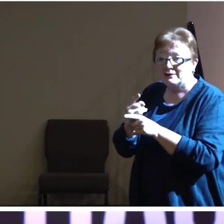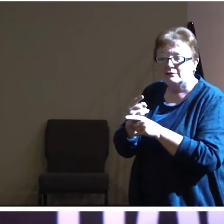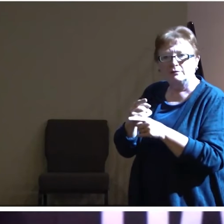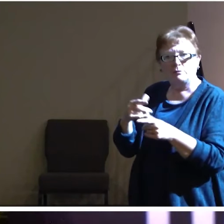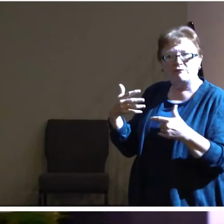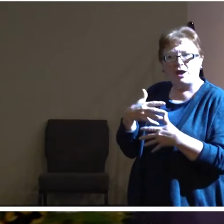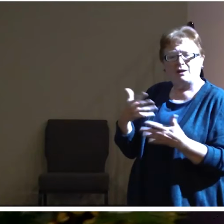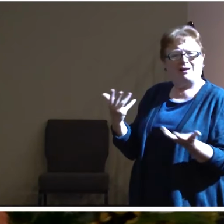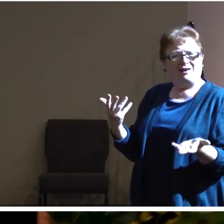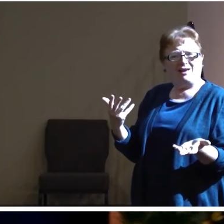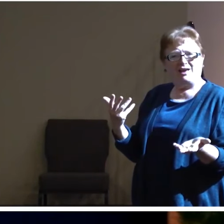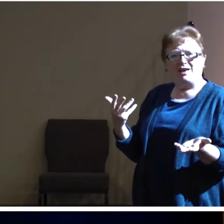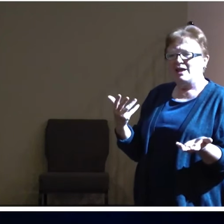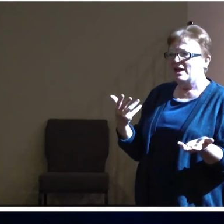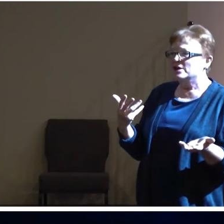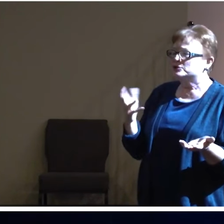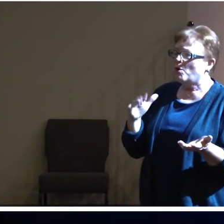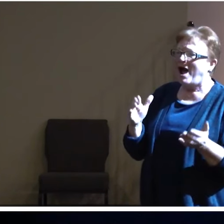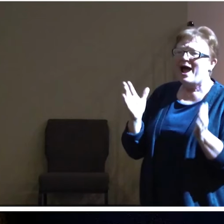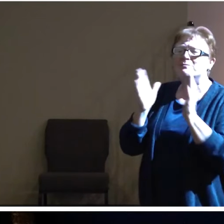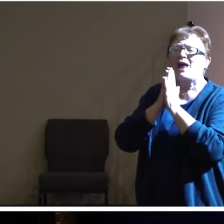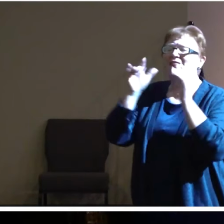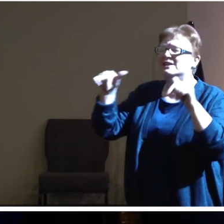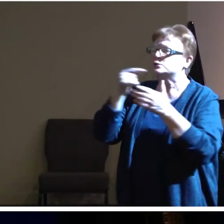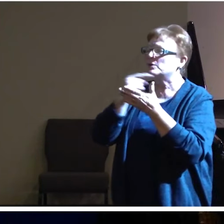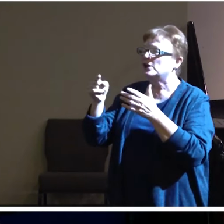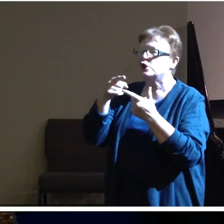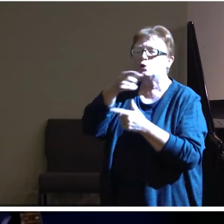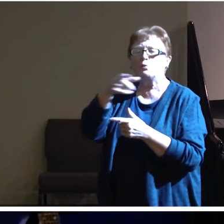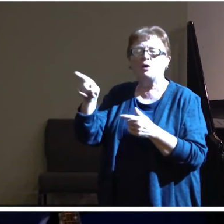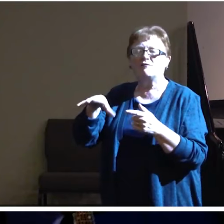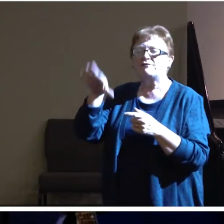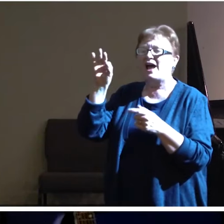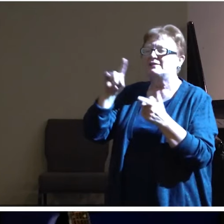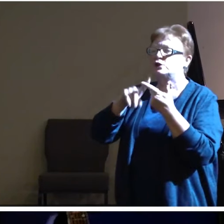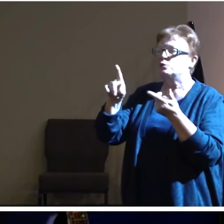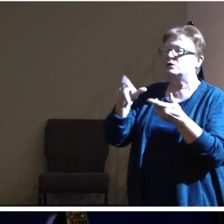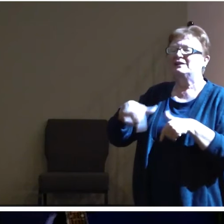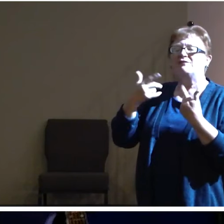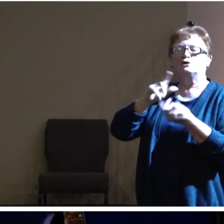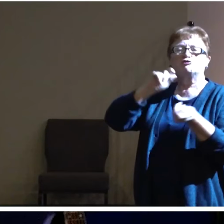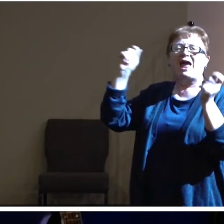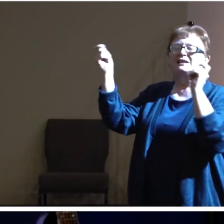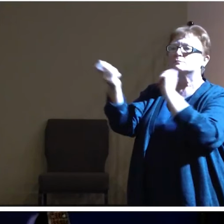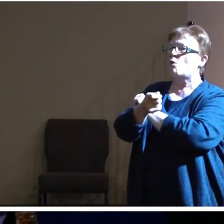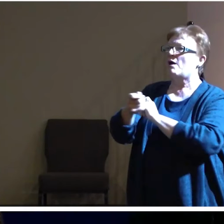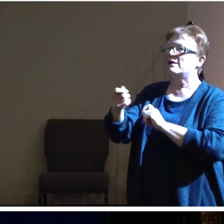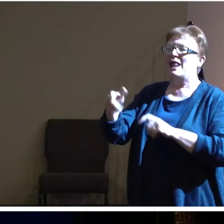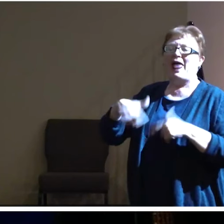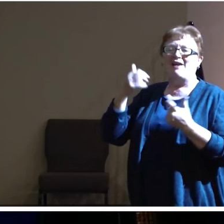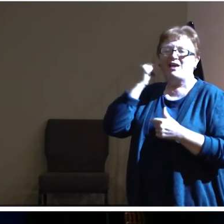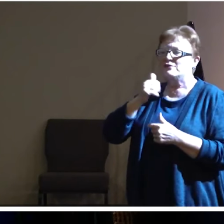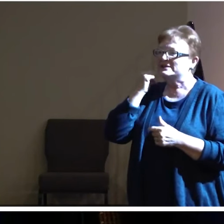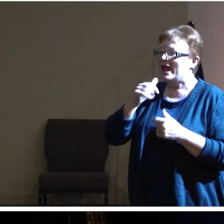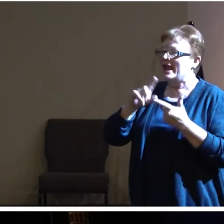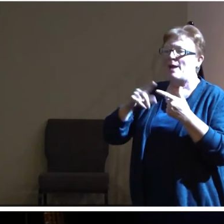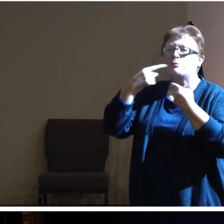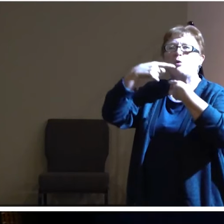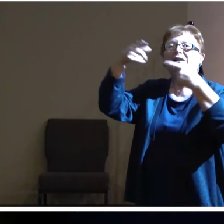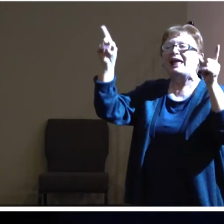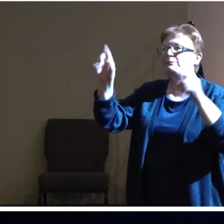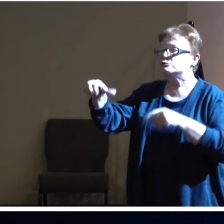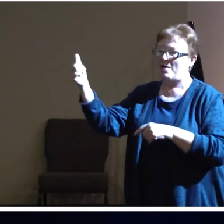week, look for opportunities not only to live a transformed life because of the power of the resurrection, but also to declare it and proclaim